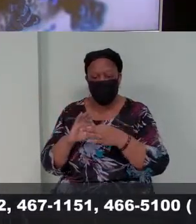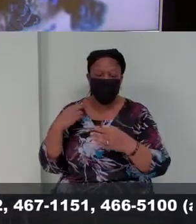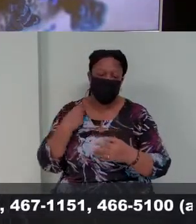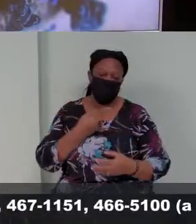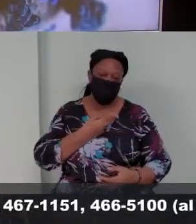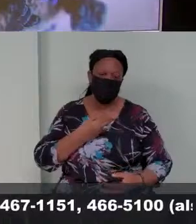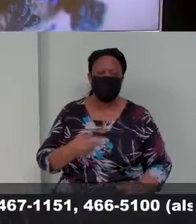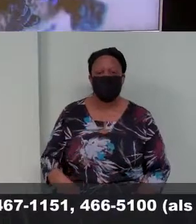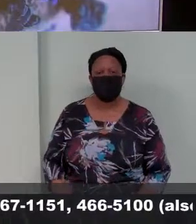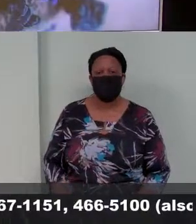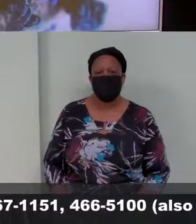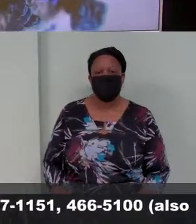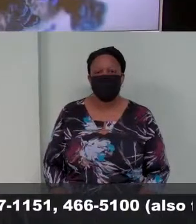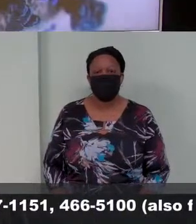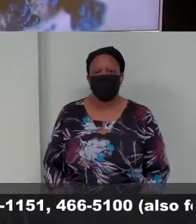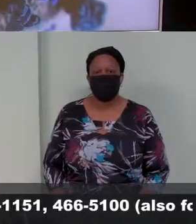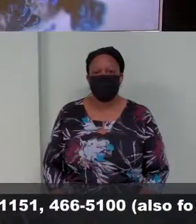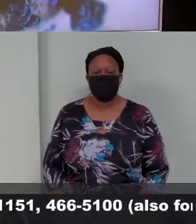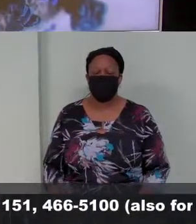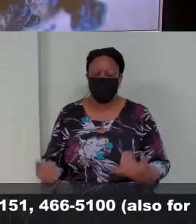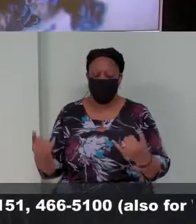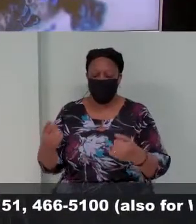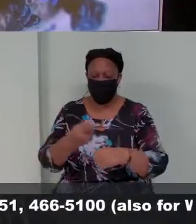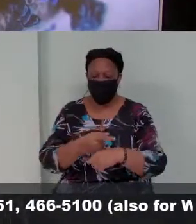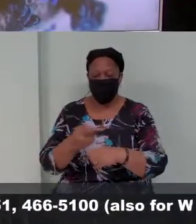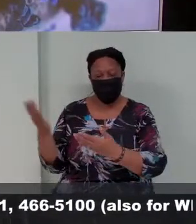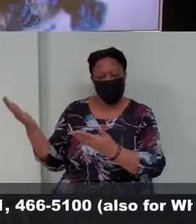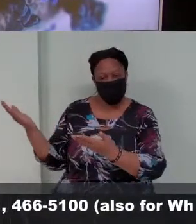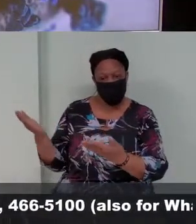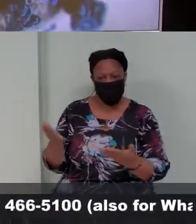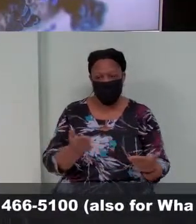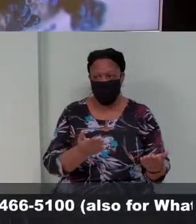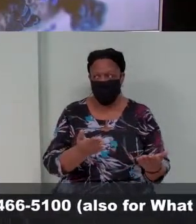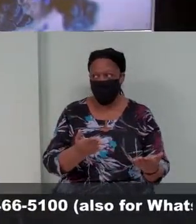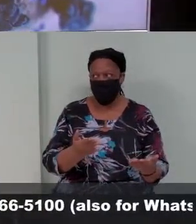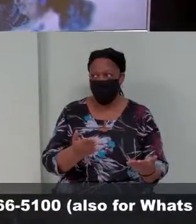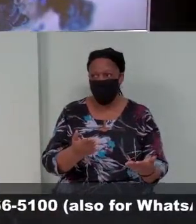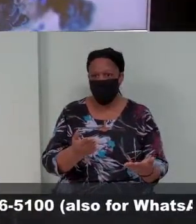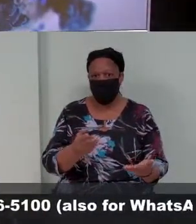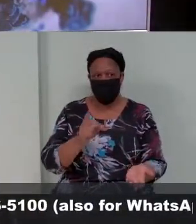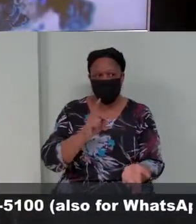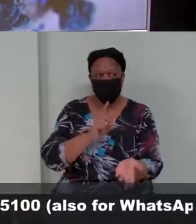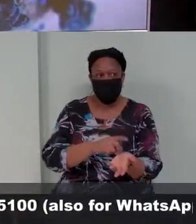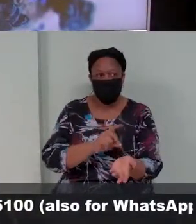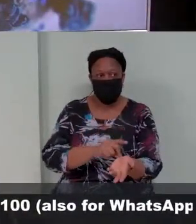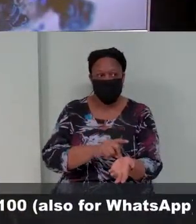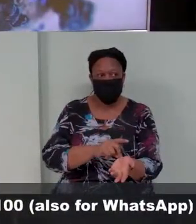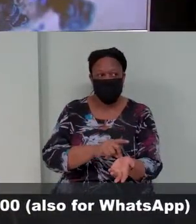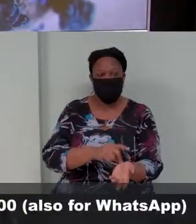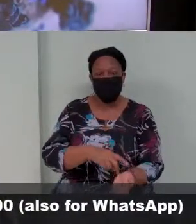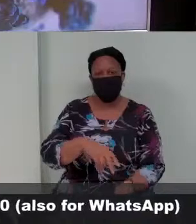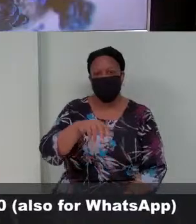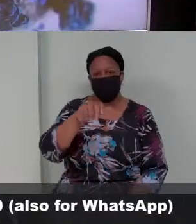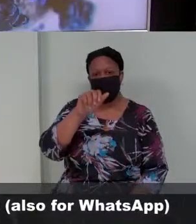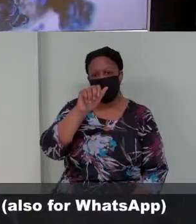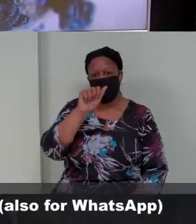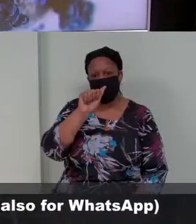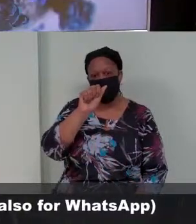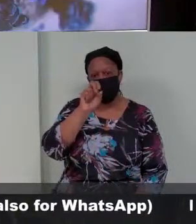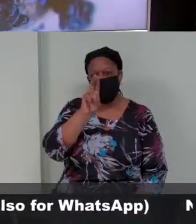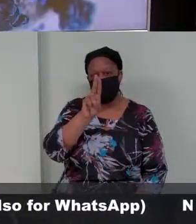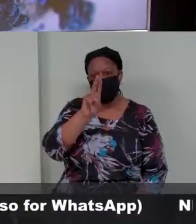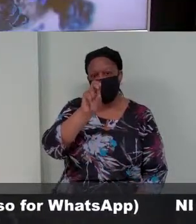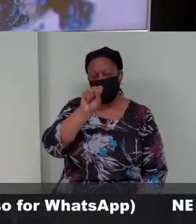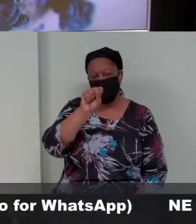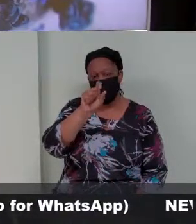us. Today I would like to invite Dr. Jacqueline Austin, who is the president of the